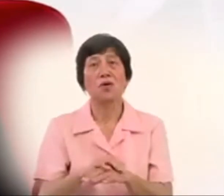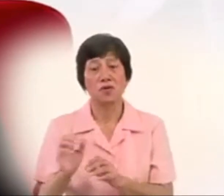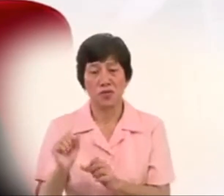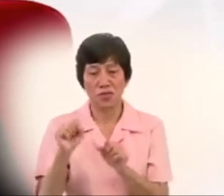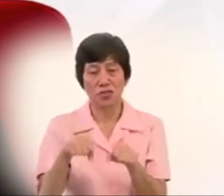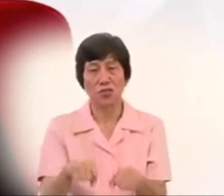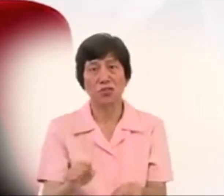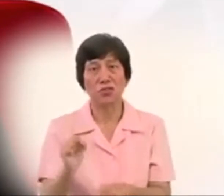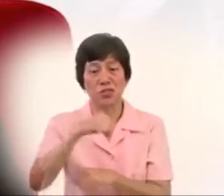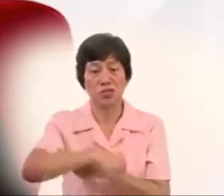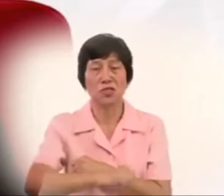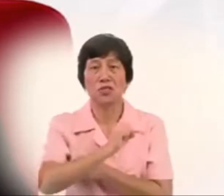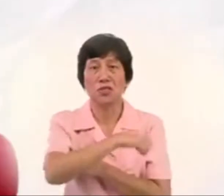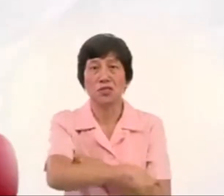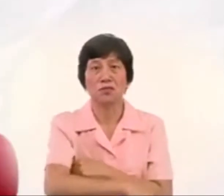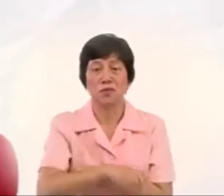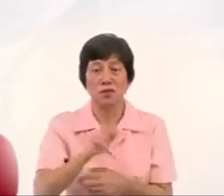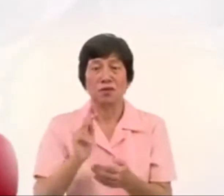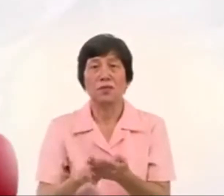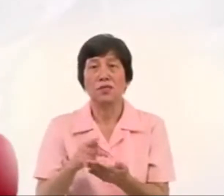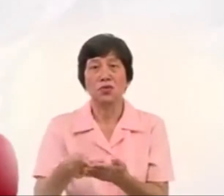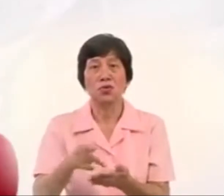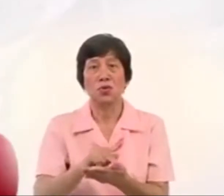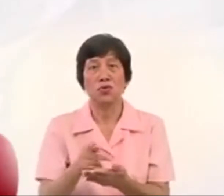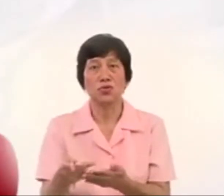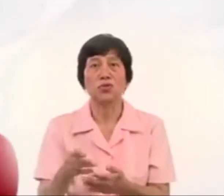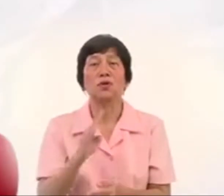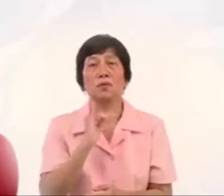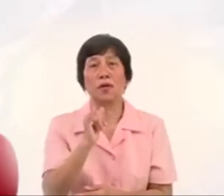being tossed by the winds?